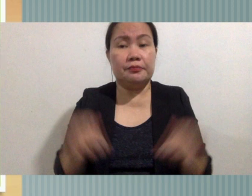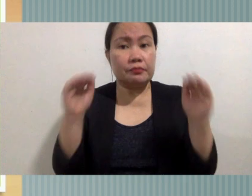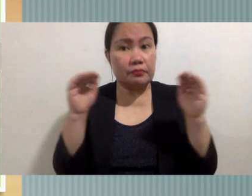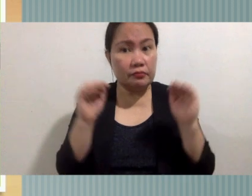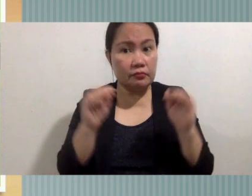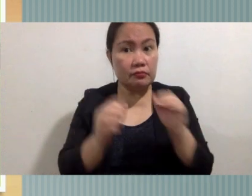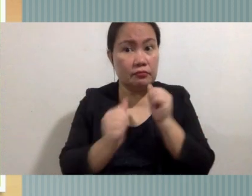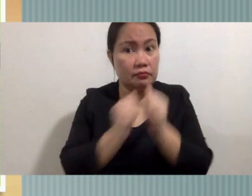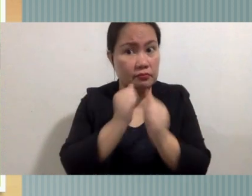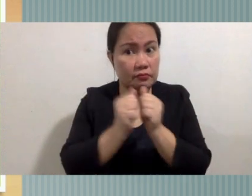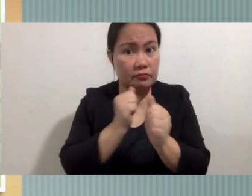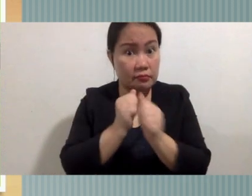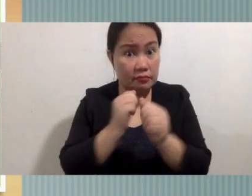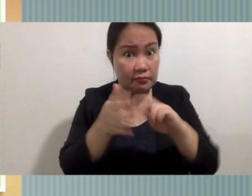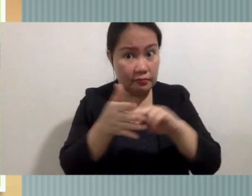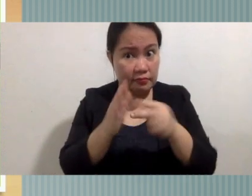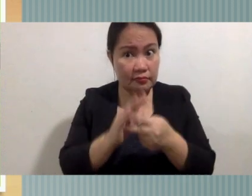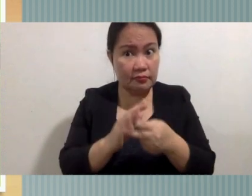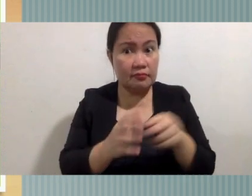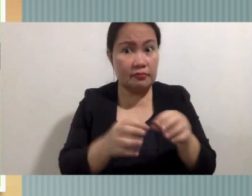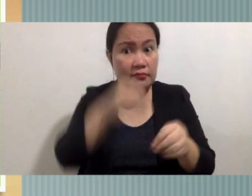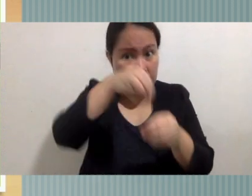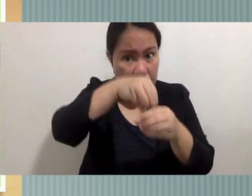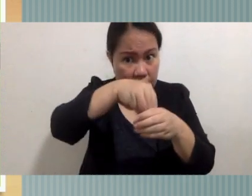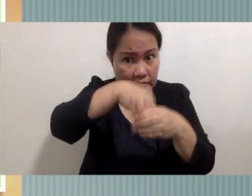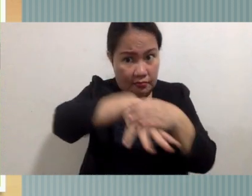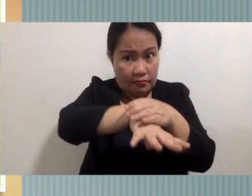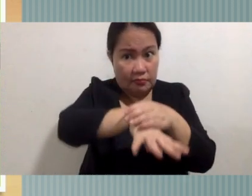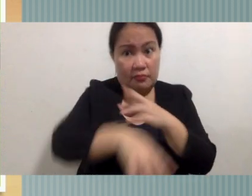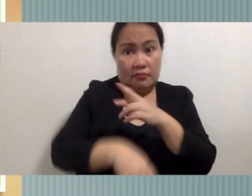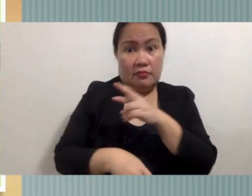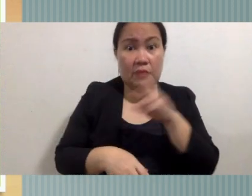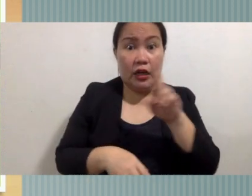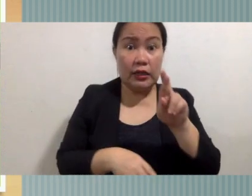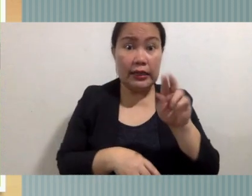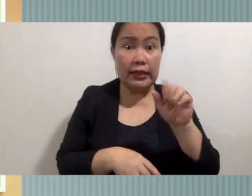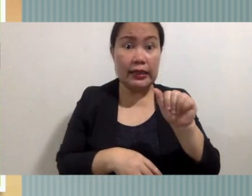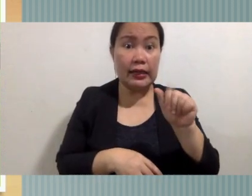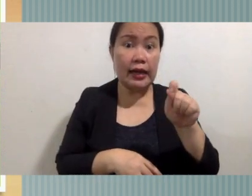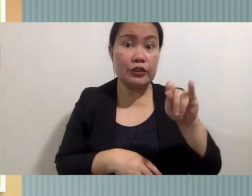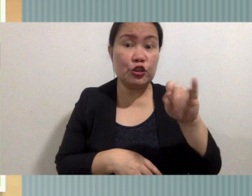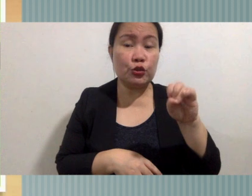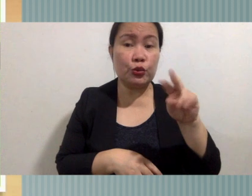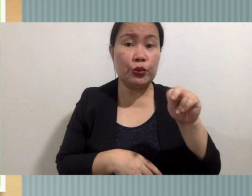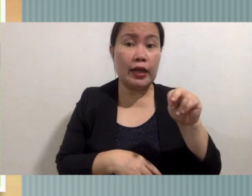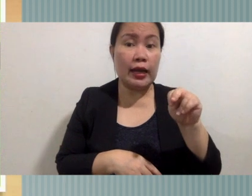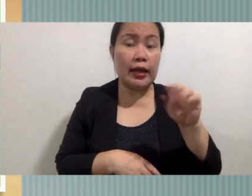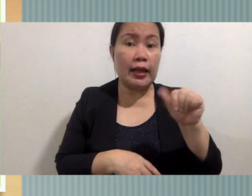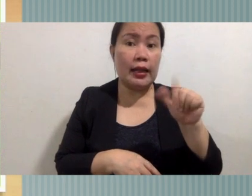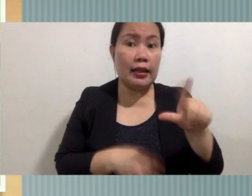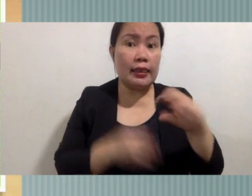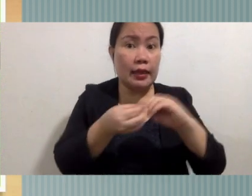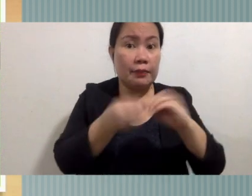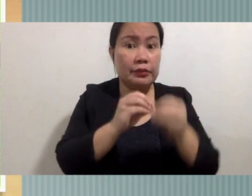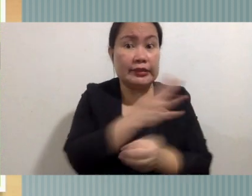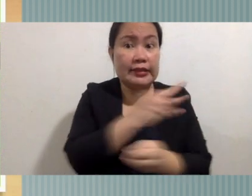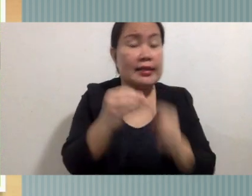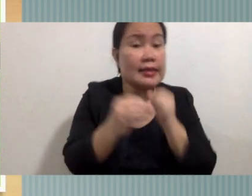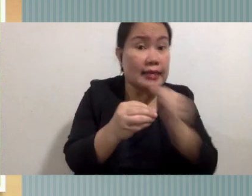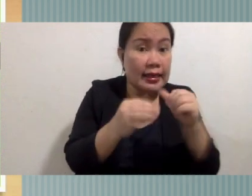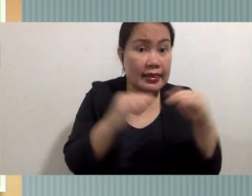the nature of the roots are rational numbers and not equal. So, they are not